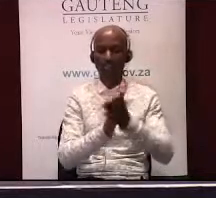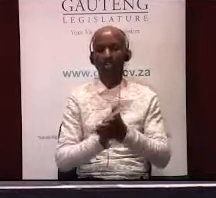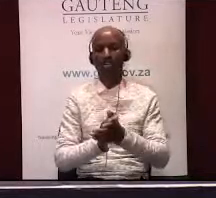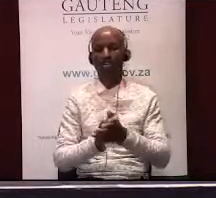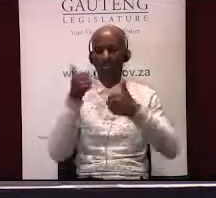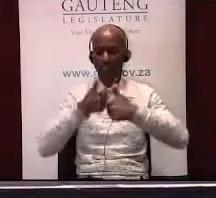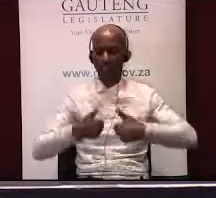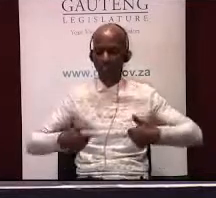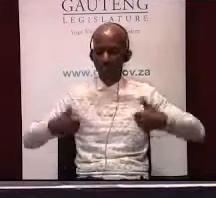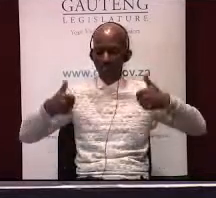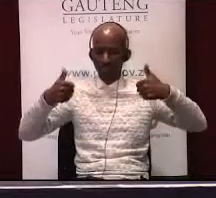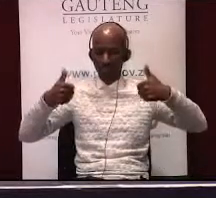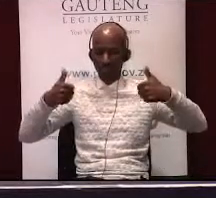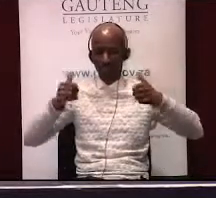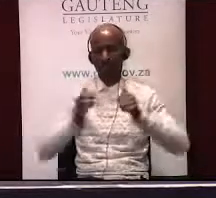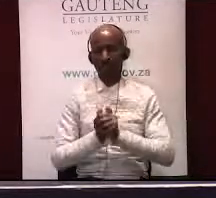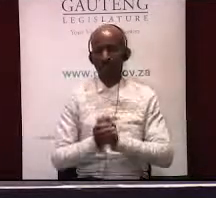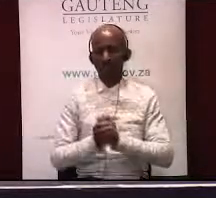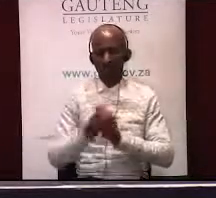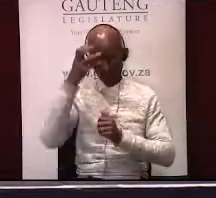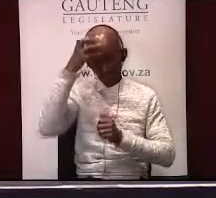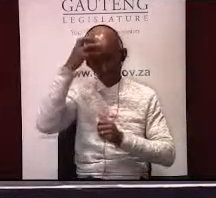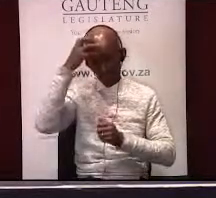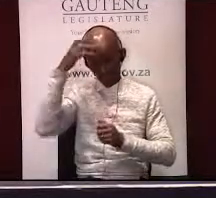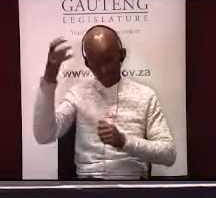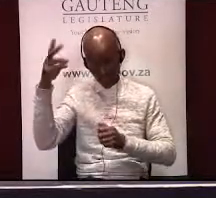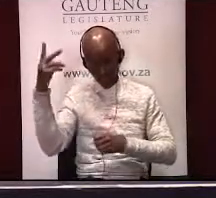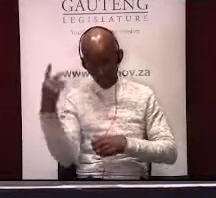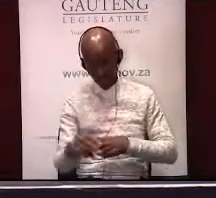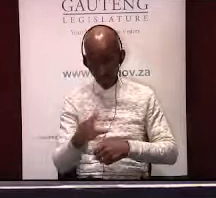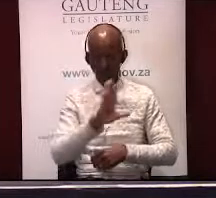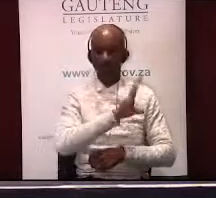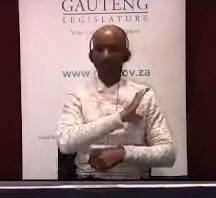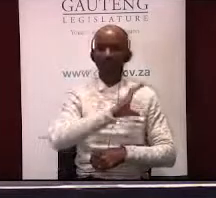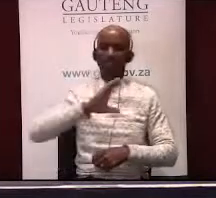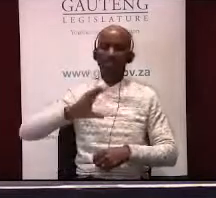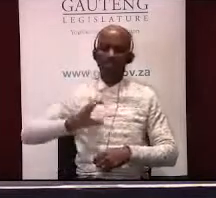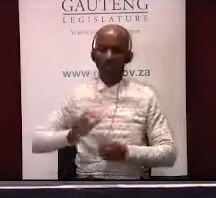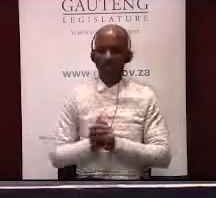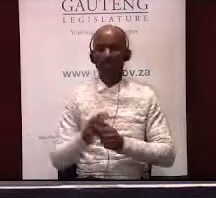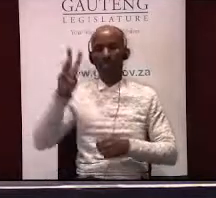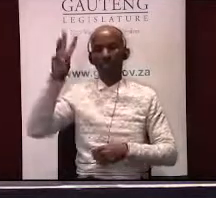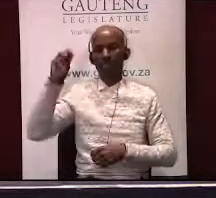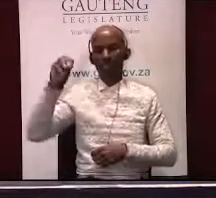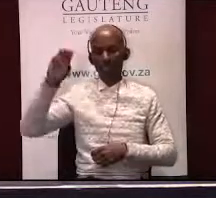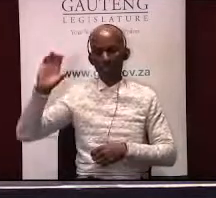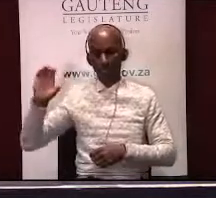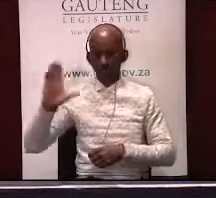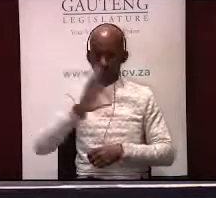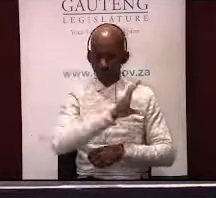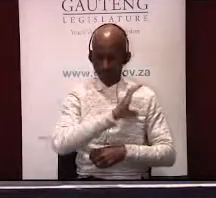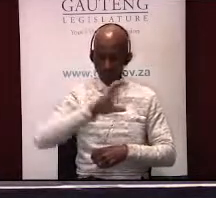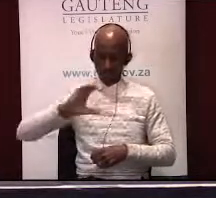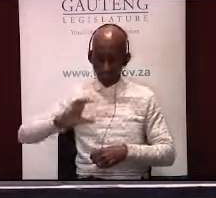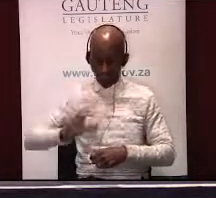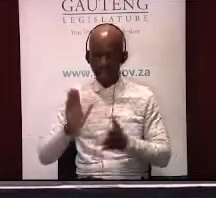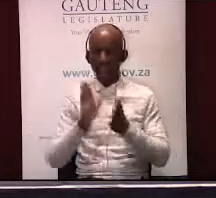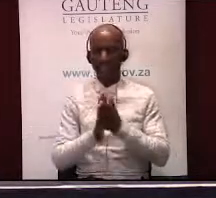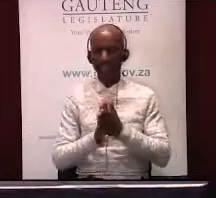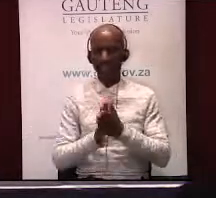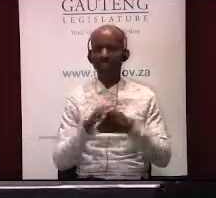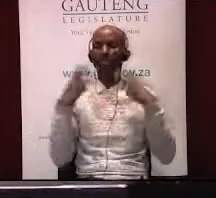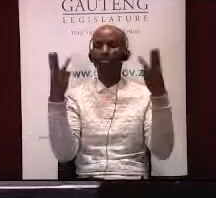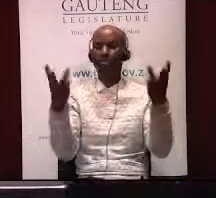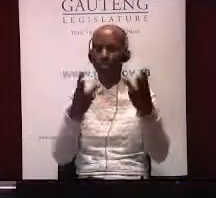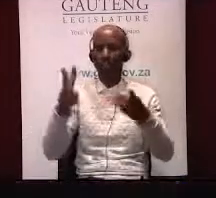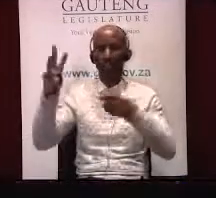Executive Mayor, the Chief Whip of Council, the MMCs, the councillors, and the residents